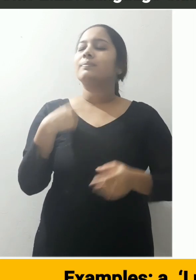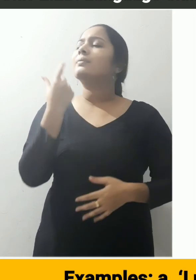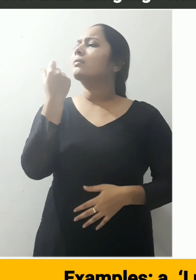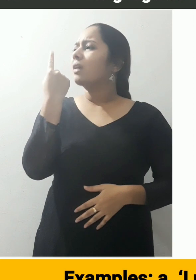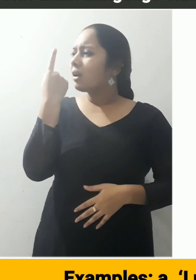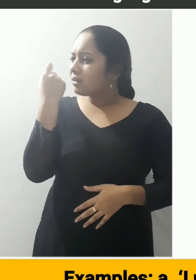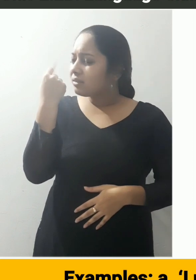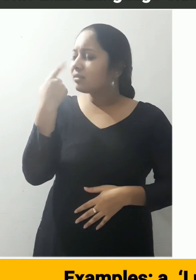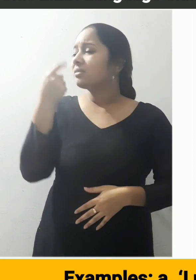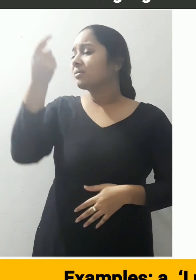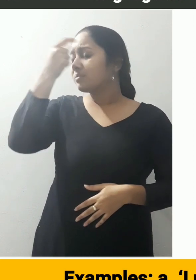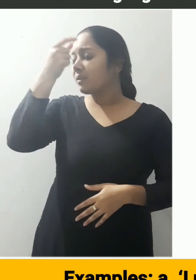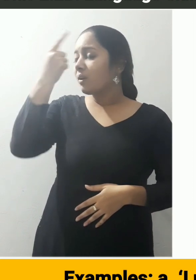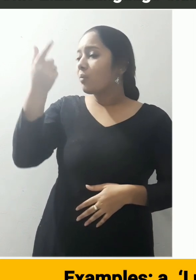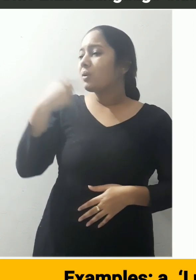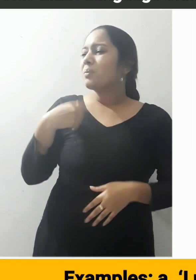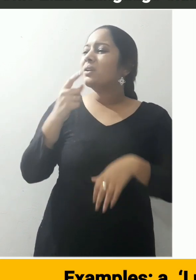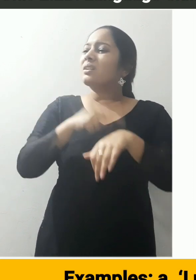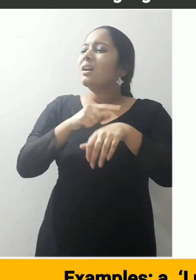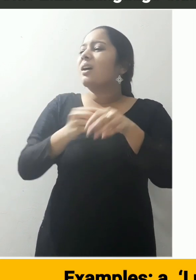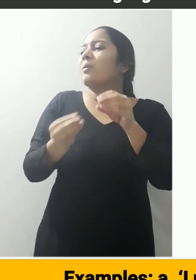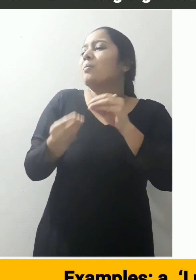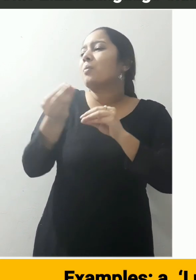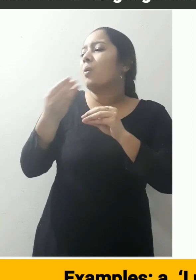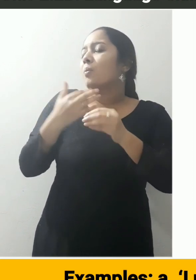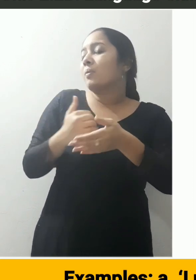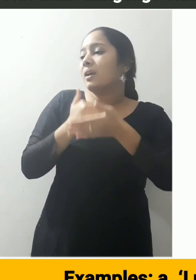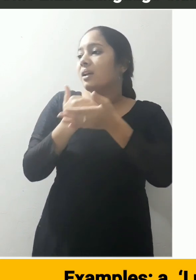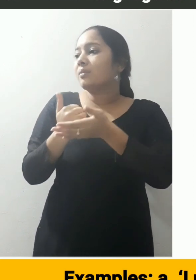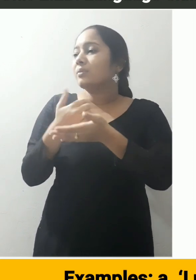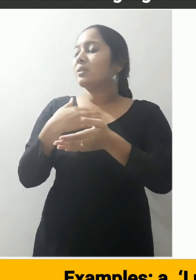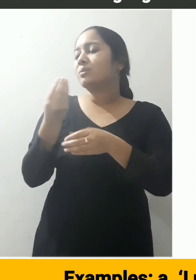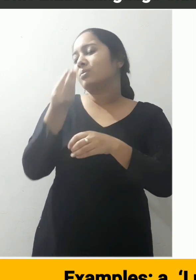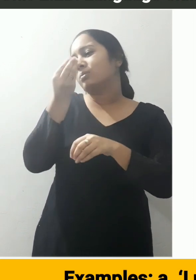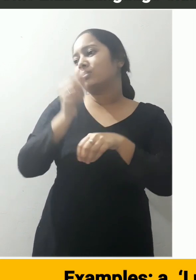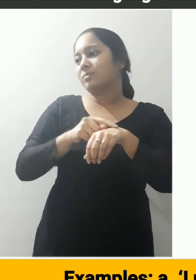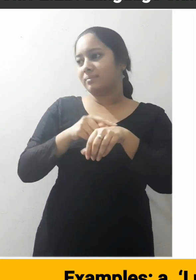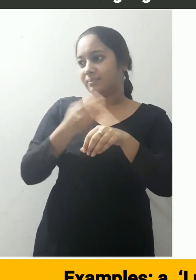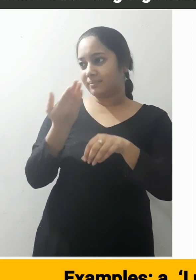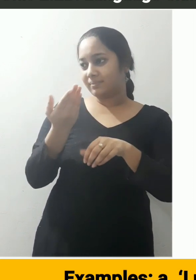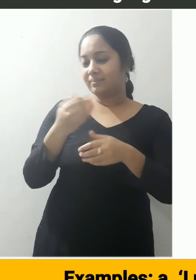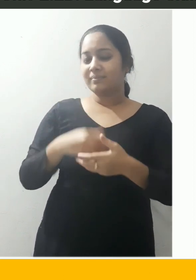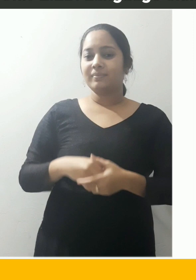need a little more information before I can help you.